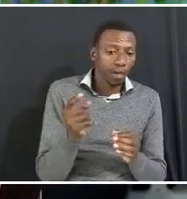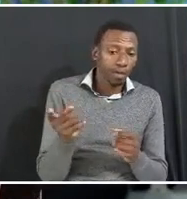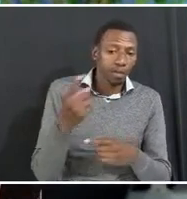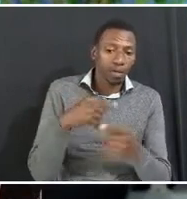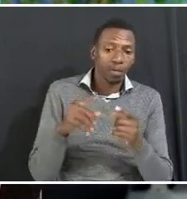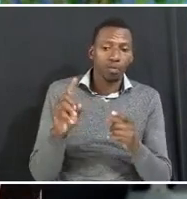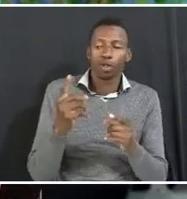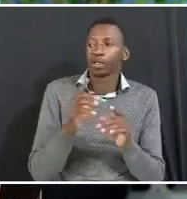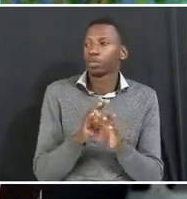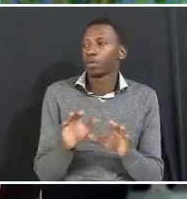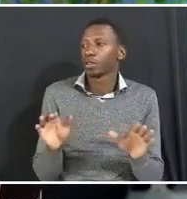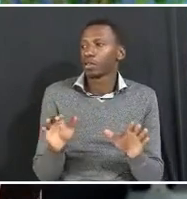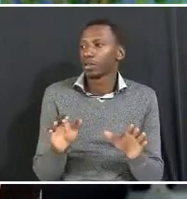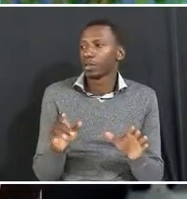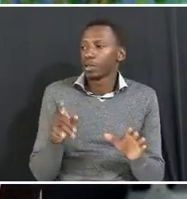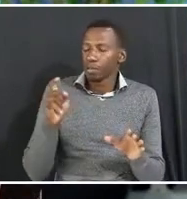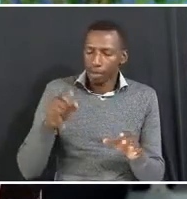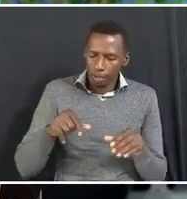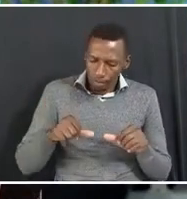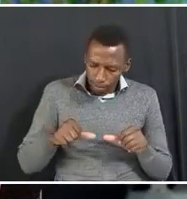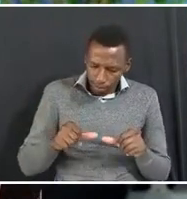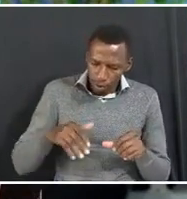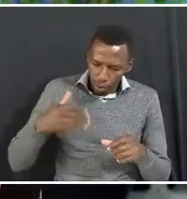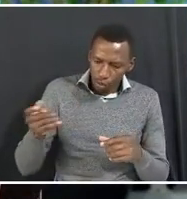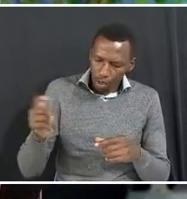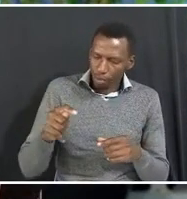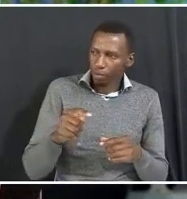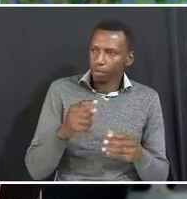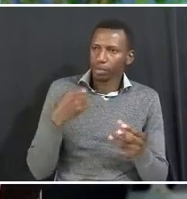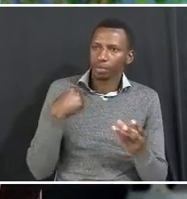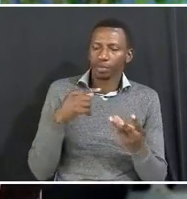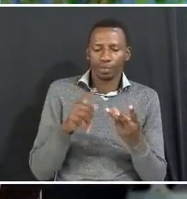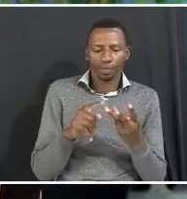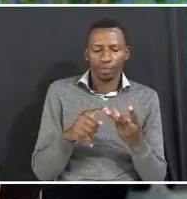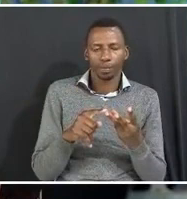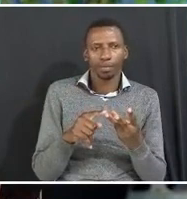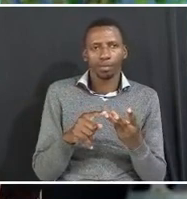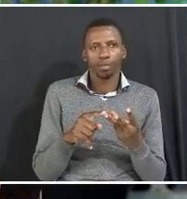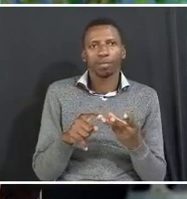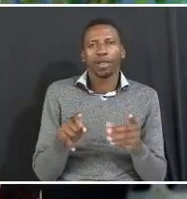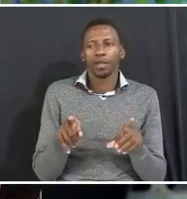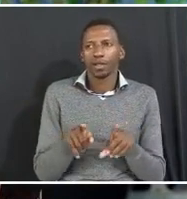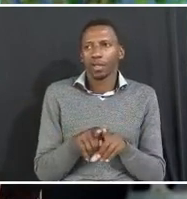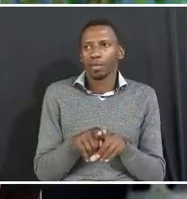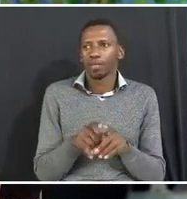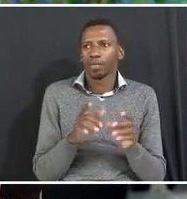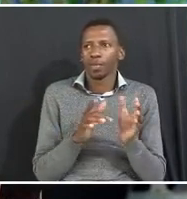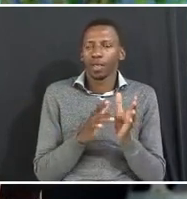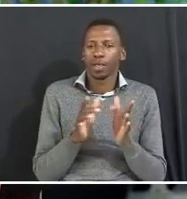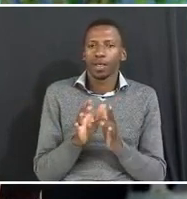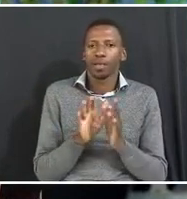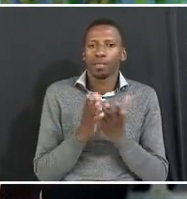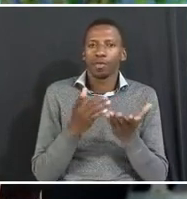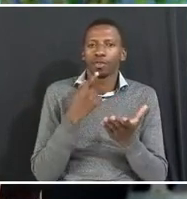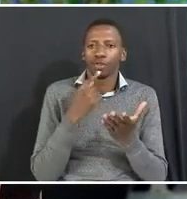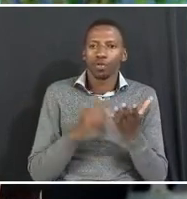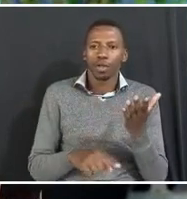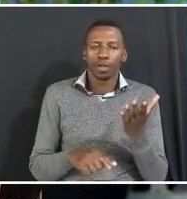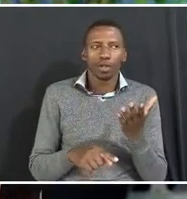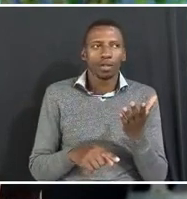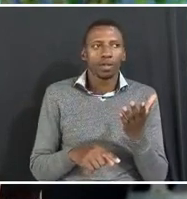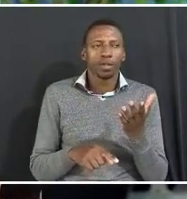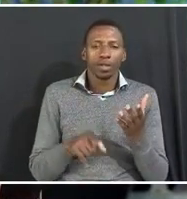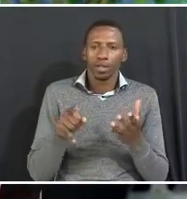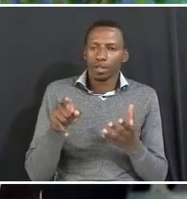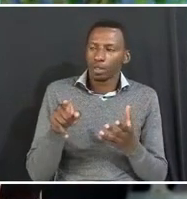need to have someone who is consistent. Number three, like the Bible says, when the seven deacons were being chosen, the